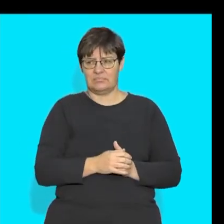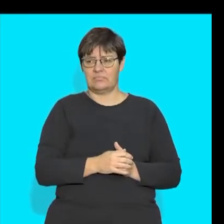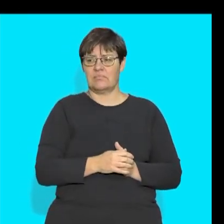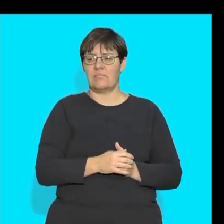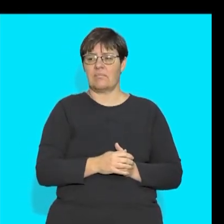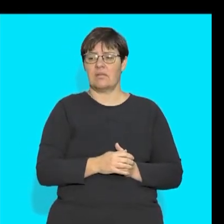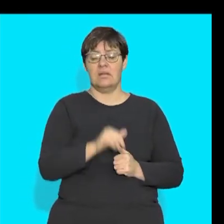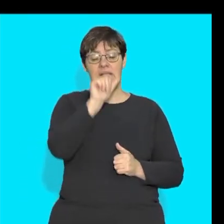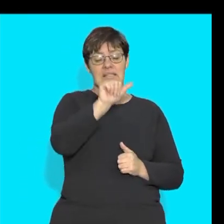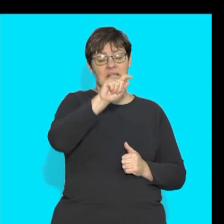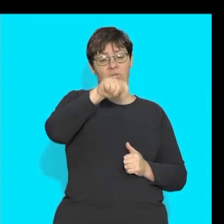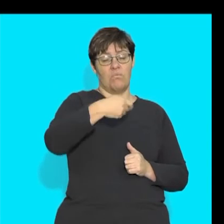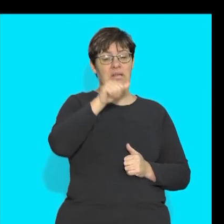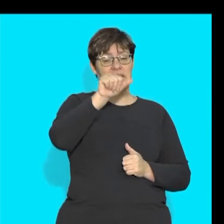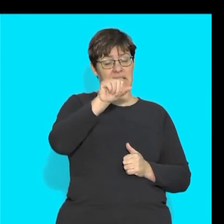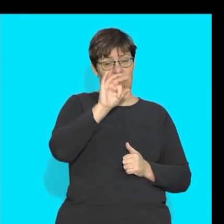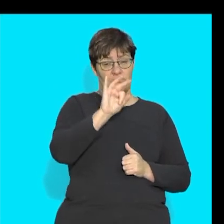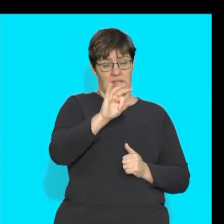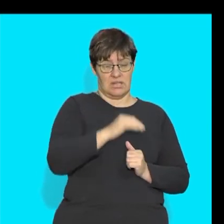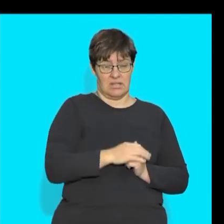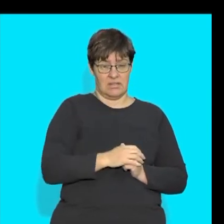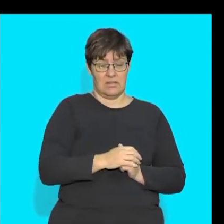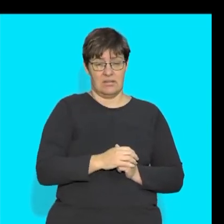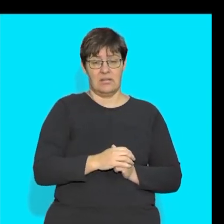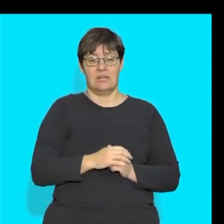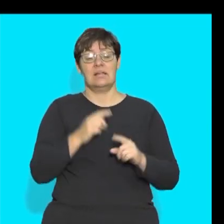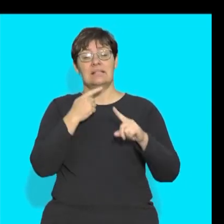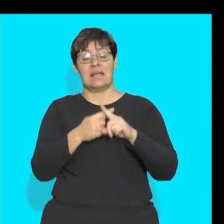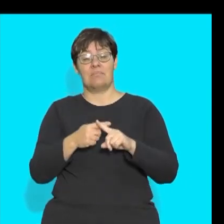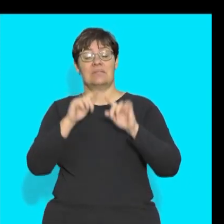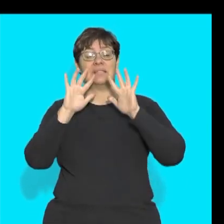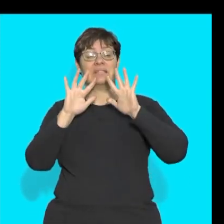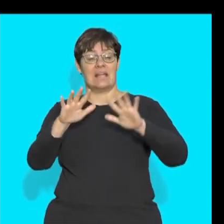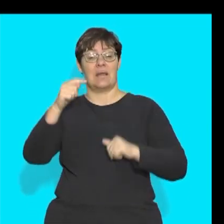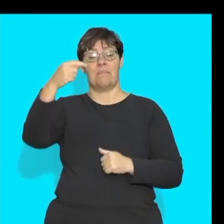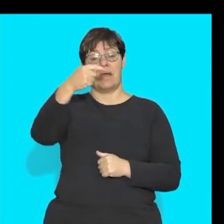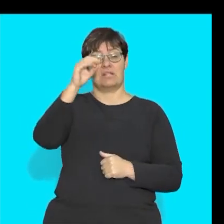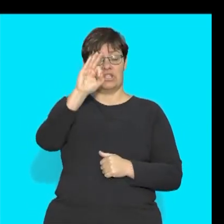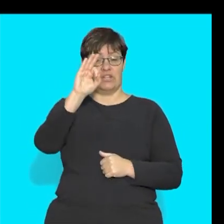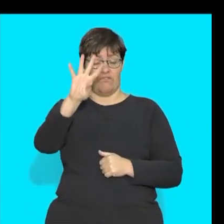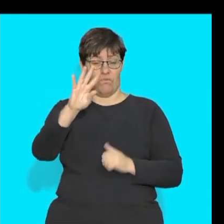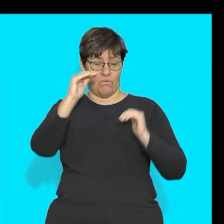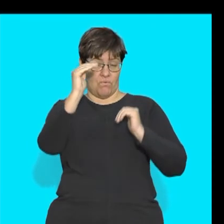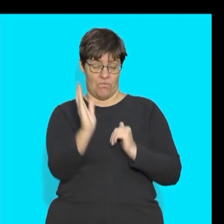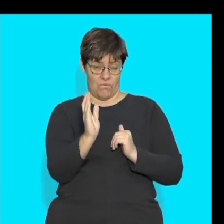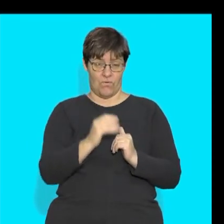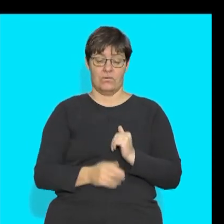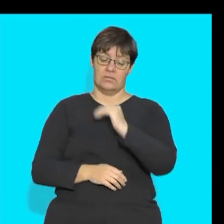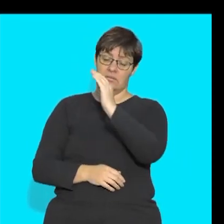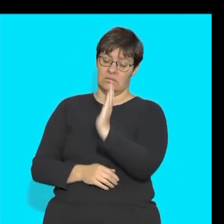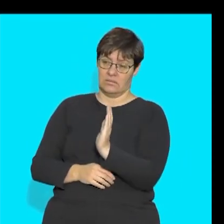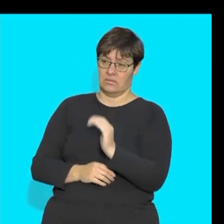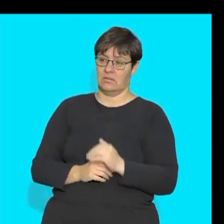constants. So this is 6,63 times 10 to the minus